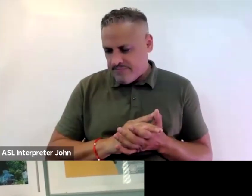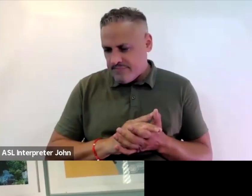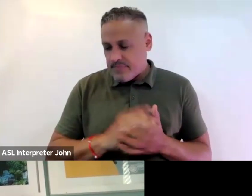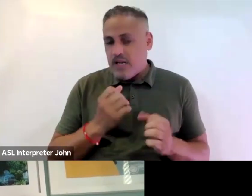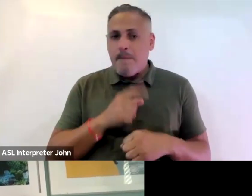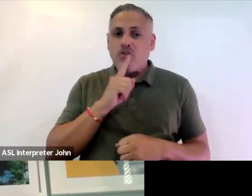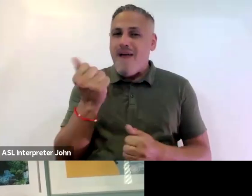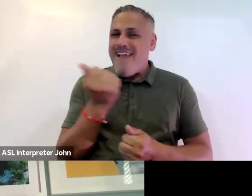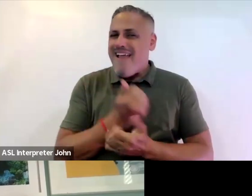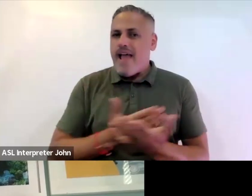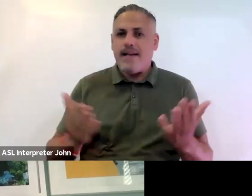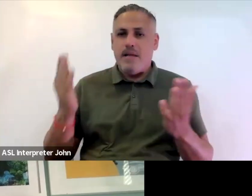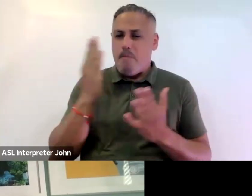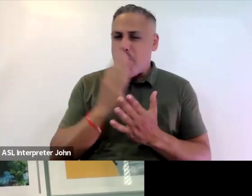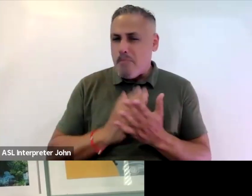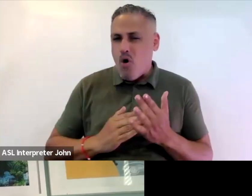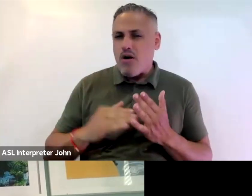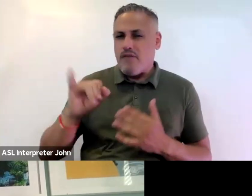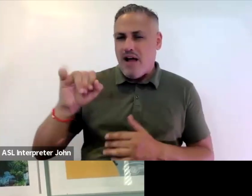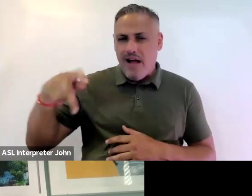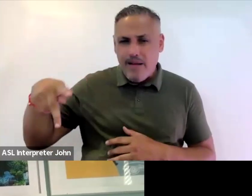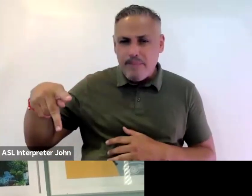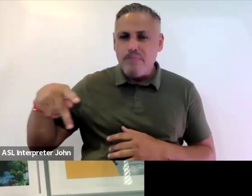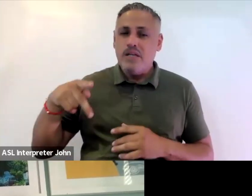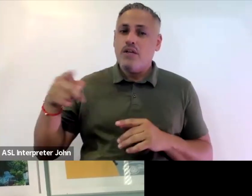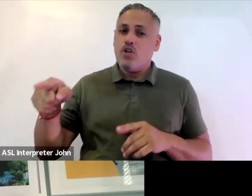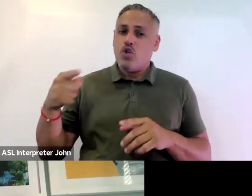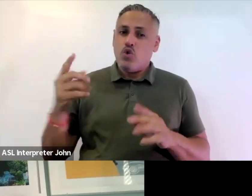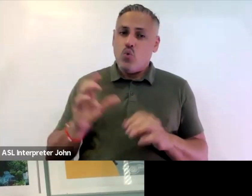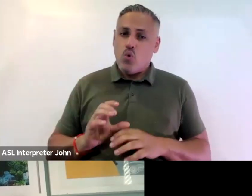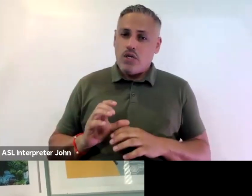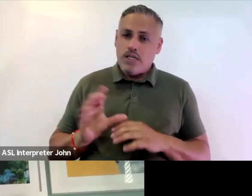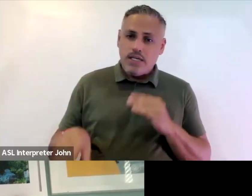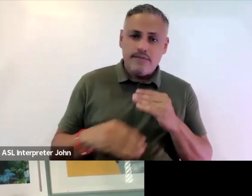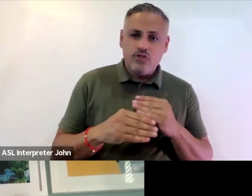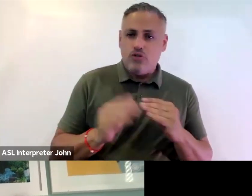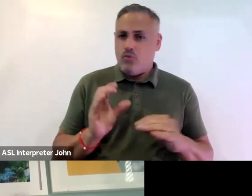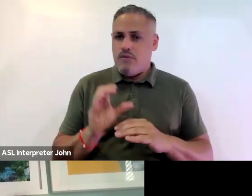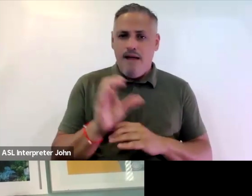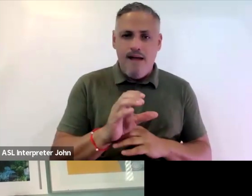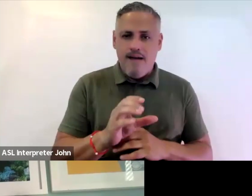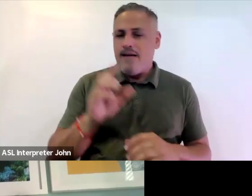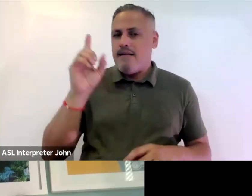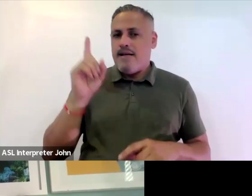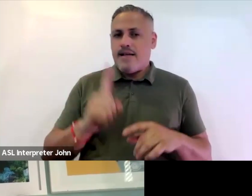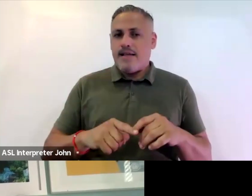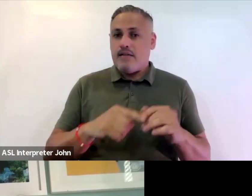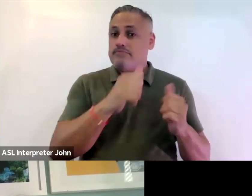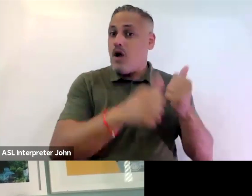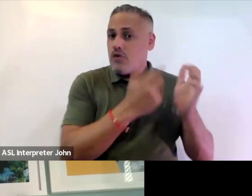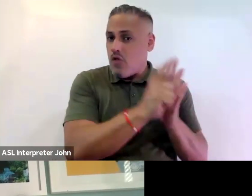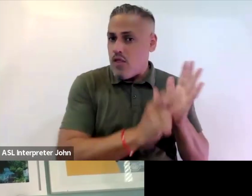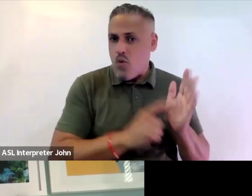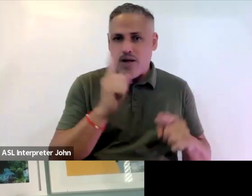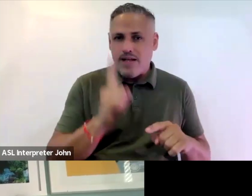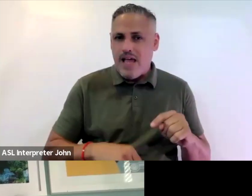that any aspect of the intellectual property that you contribute cannot be, and underneath the law, it says this